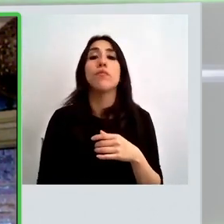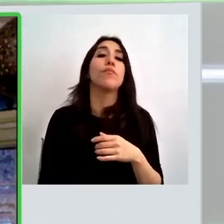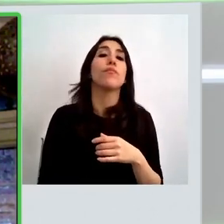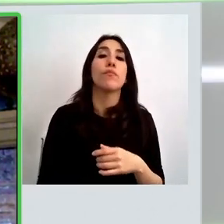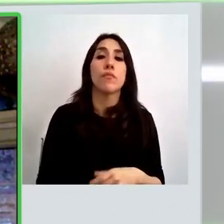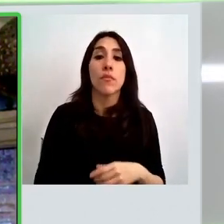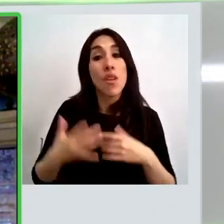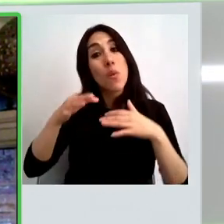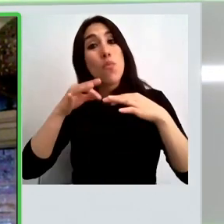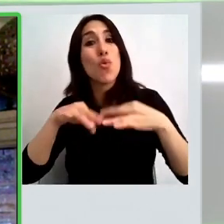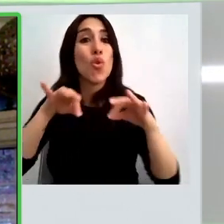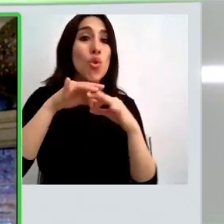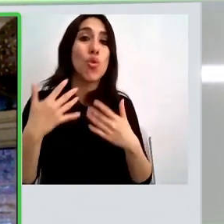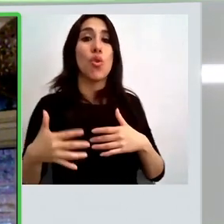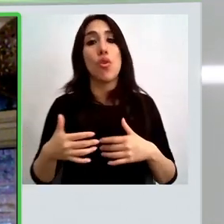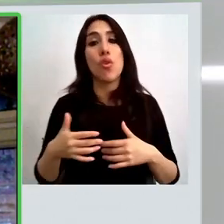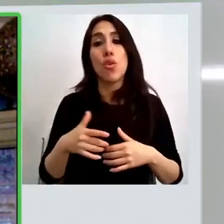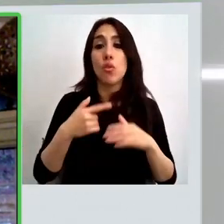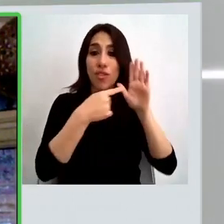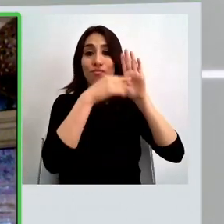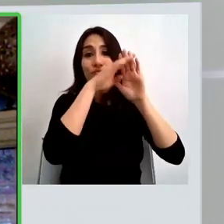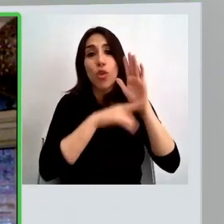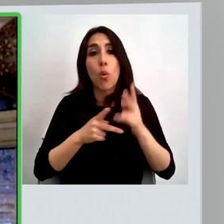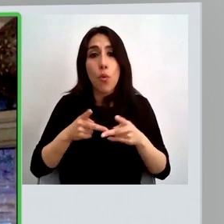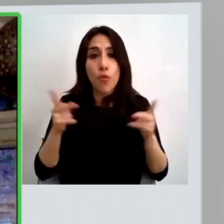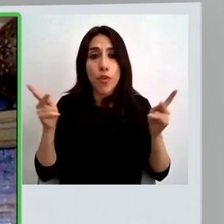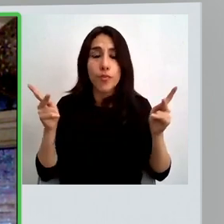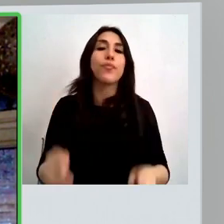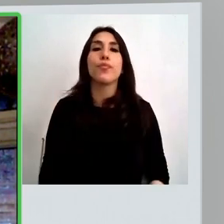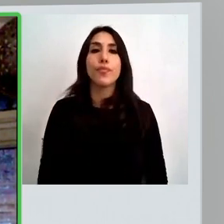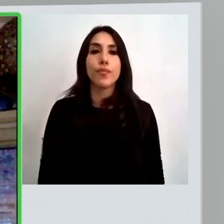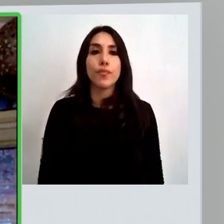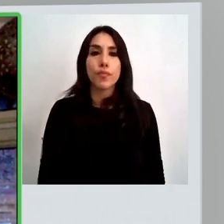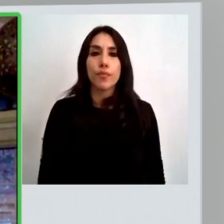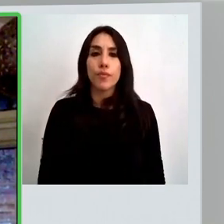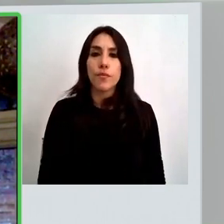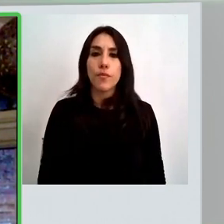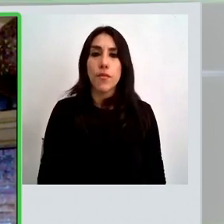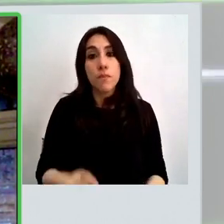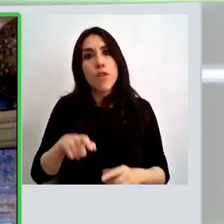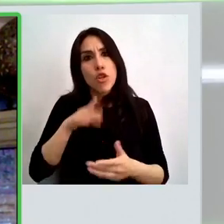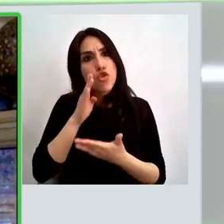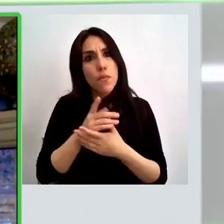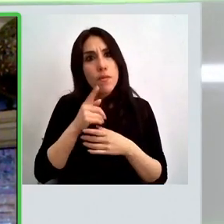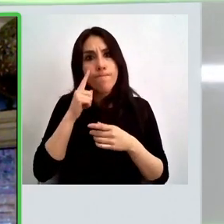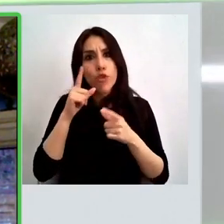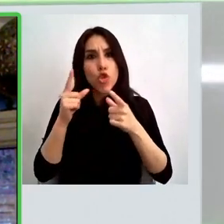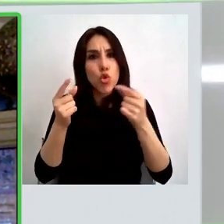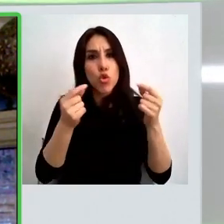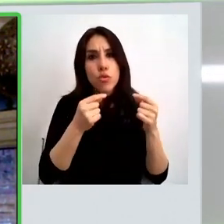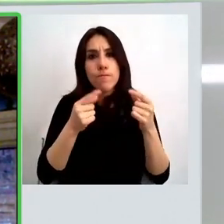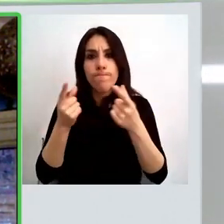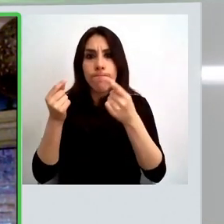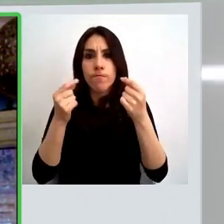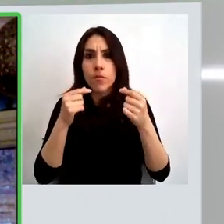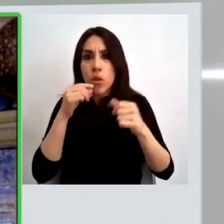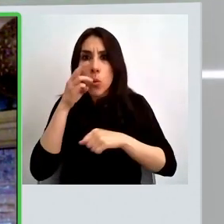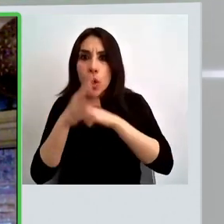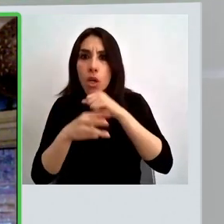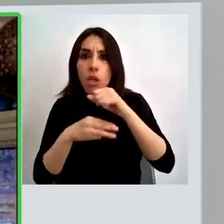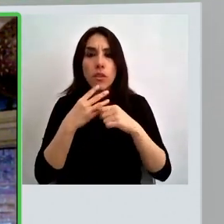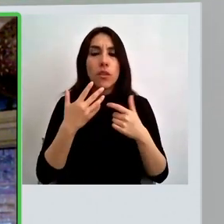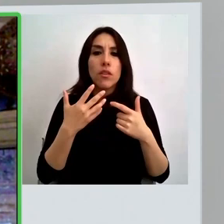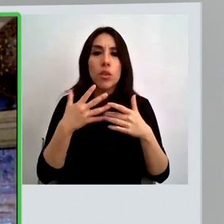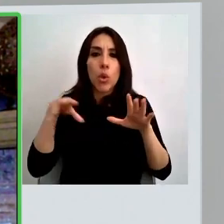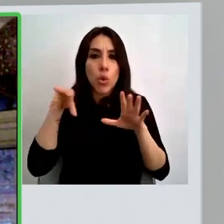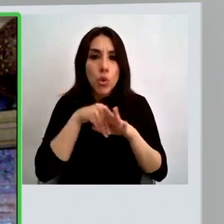delivers in building an inclusive world. But the way in which we can hasten that change is to make it easier